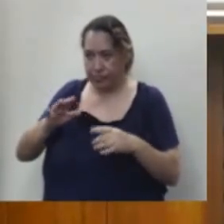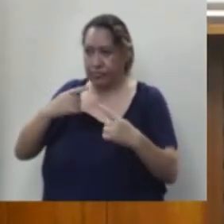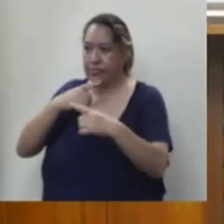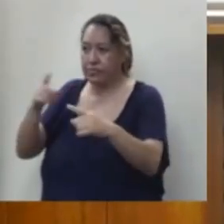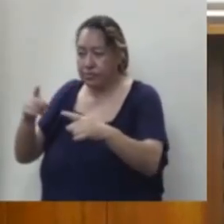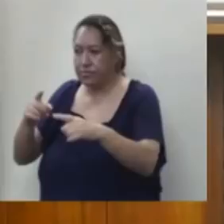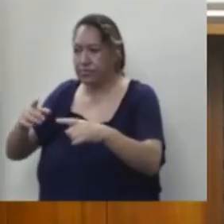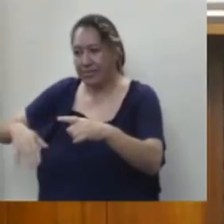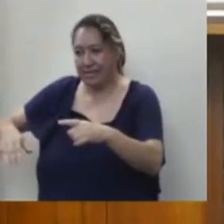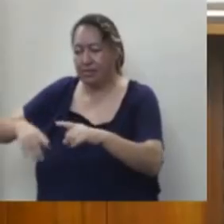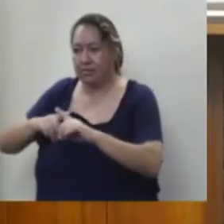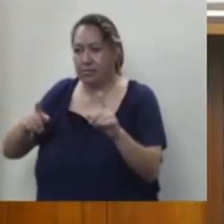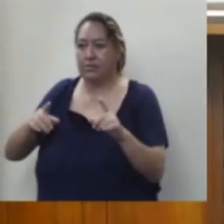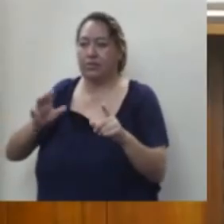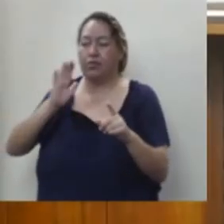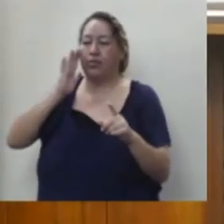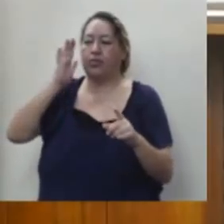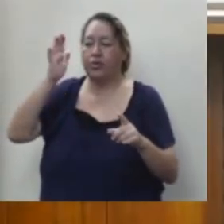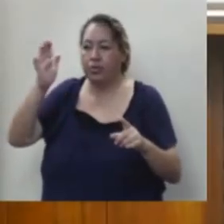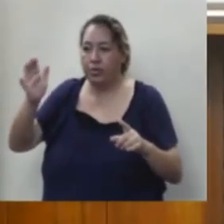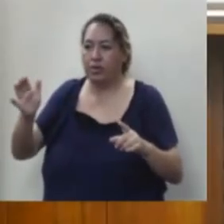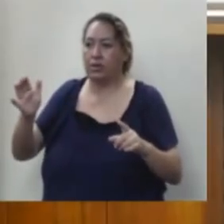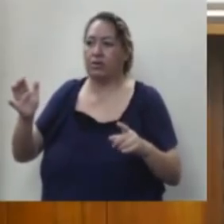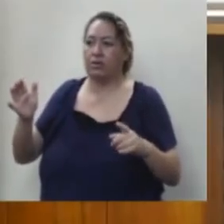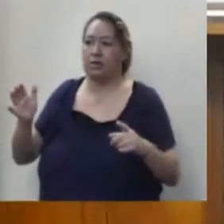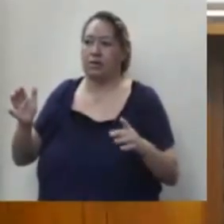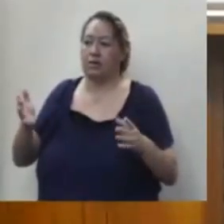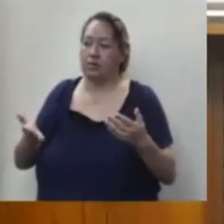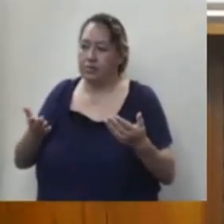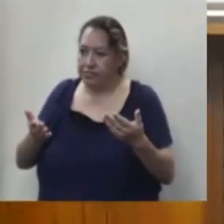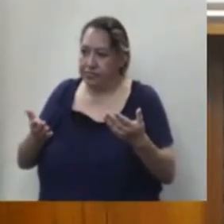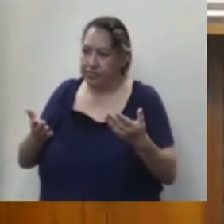to push out the guidelines for open